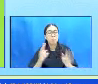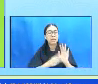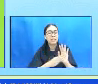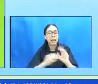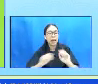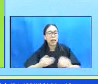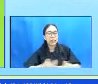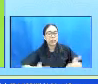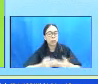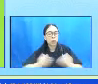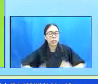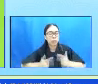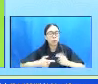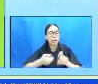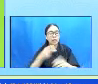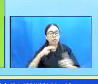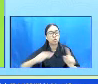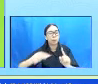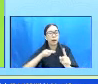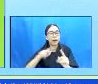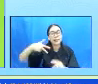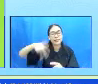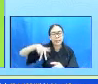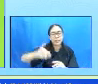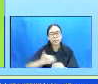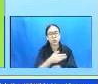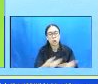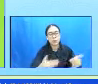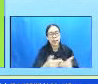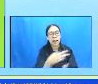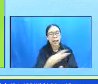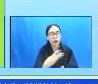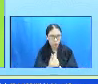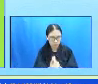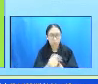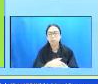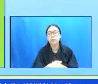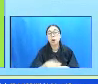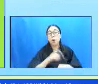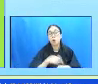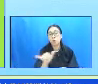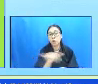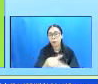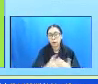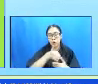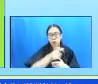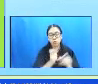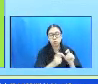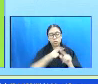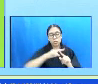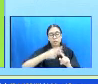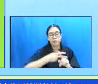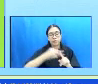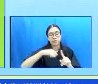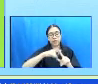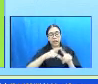the government. But at the same time, the justification and the validity of the voice is there because CSO really connect with the communities. Yeah,